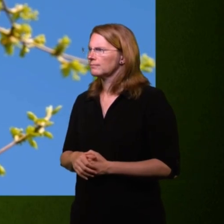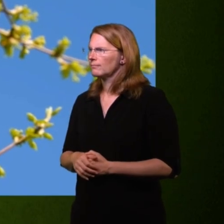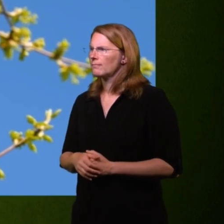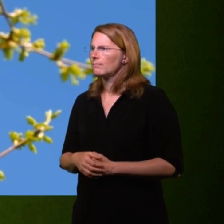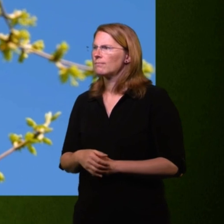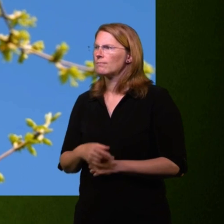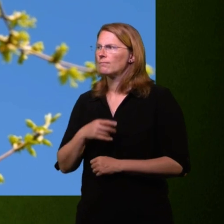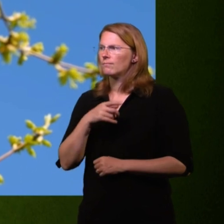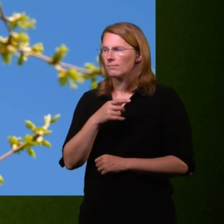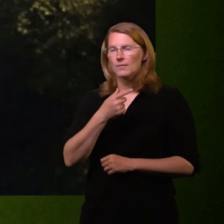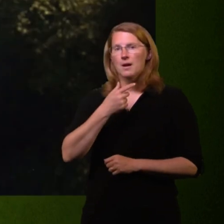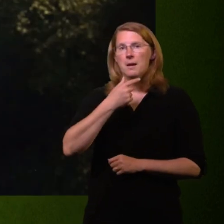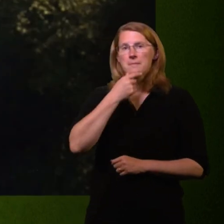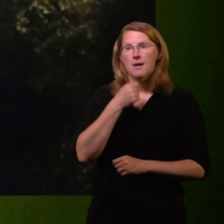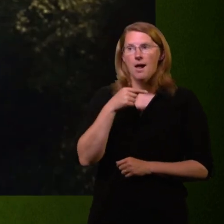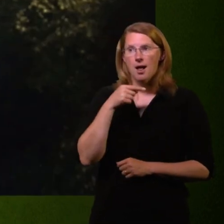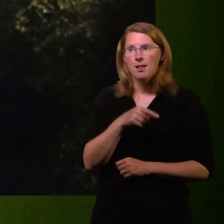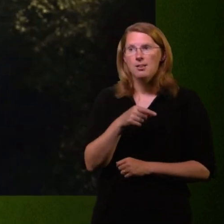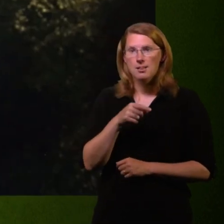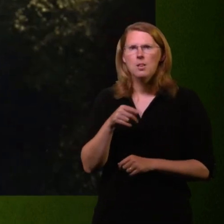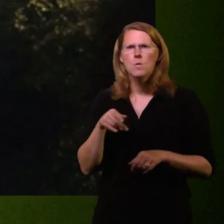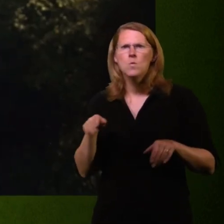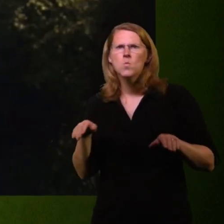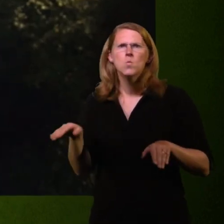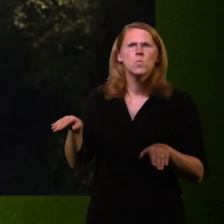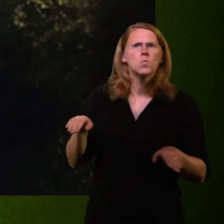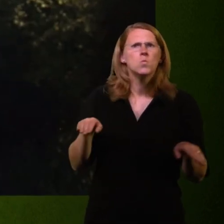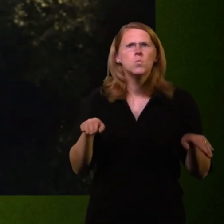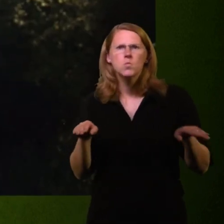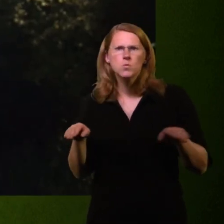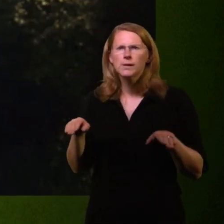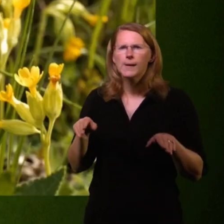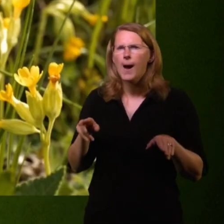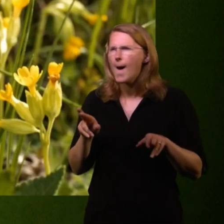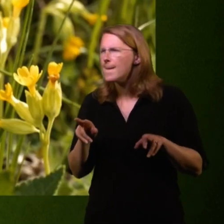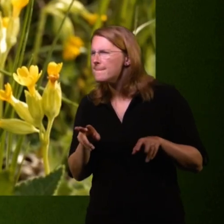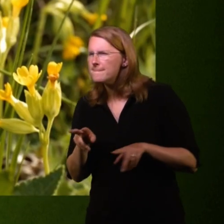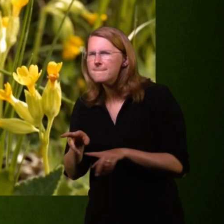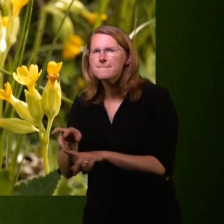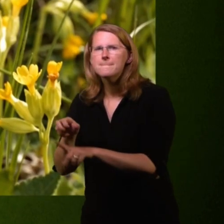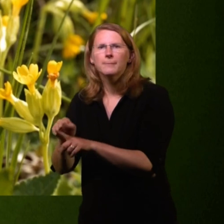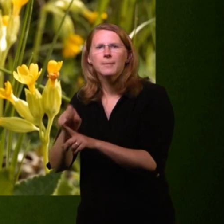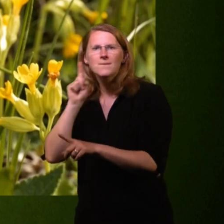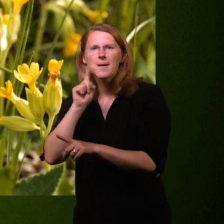Males hover in anticipation in the hope of catching a female on her way out of the meadow.